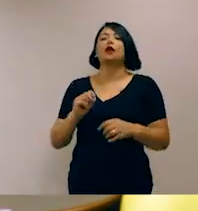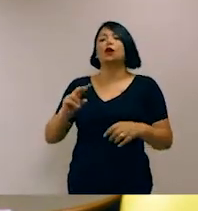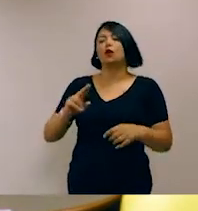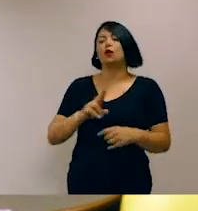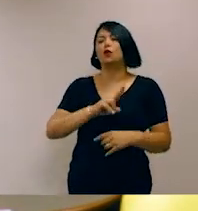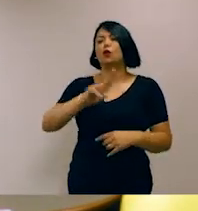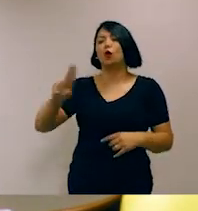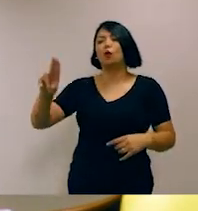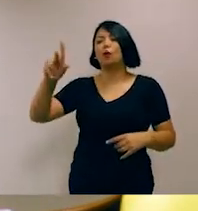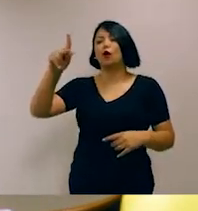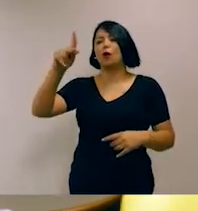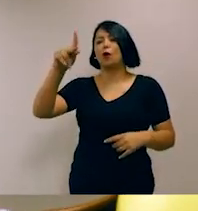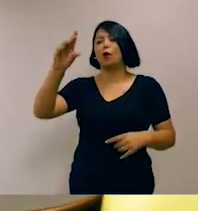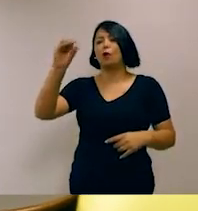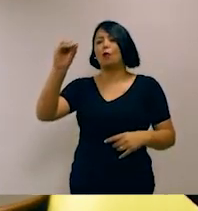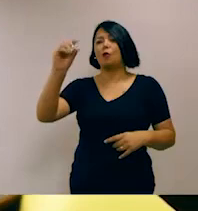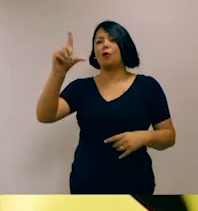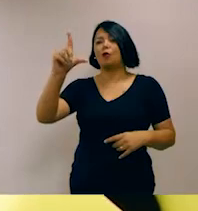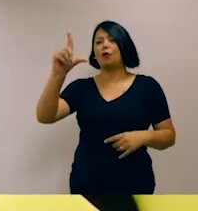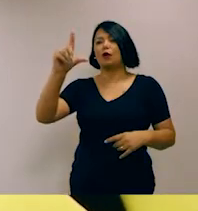a